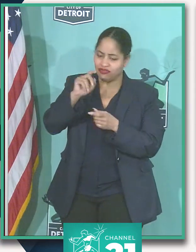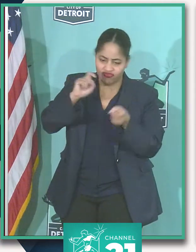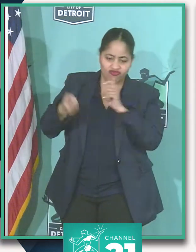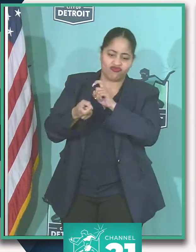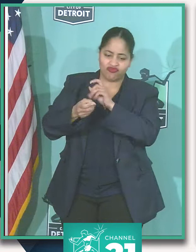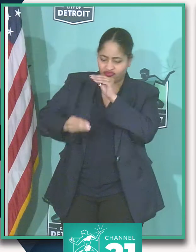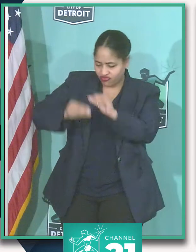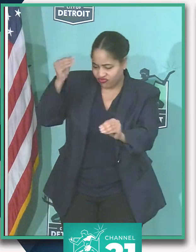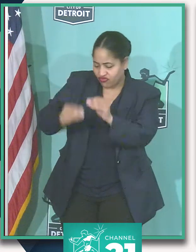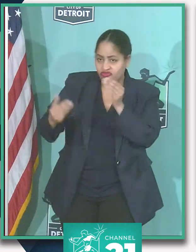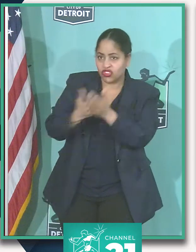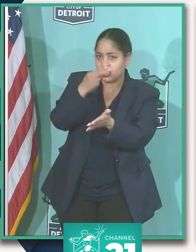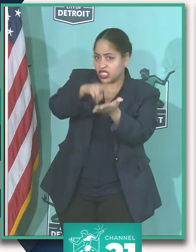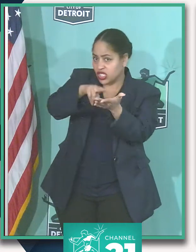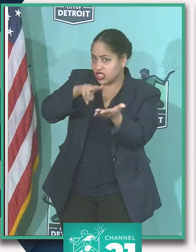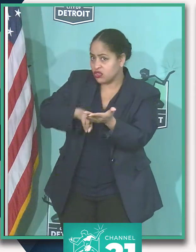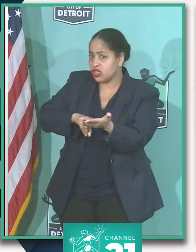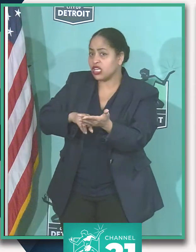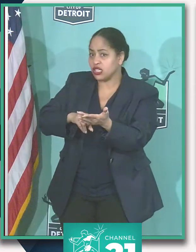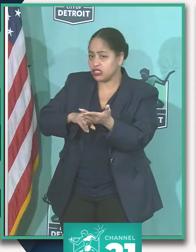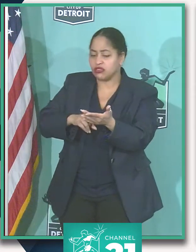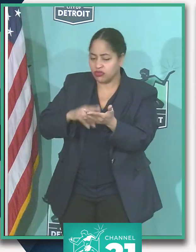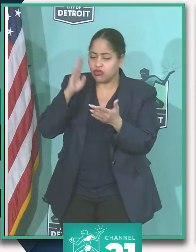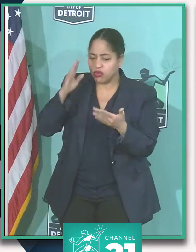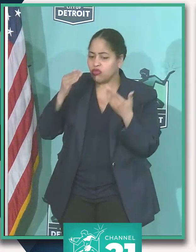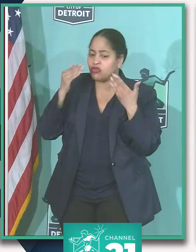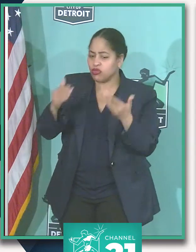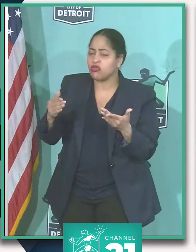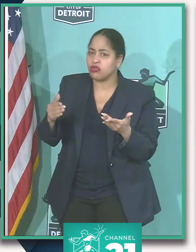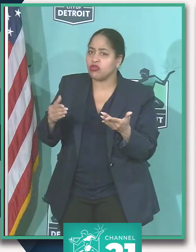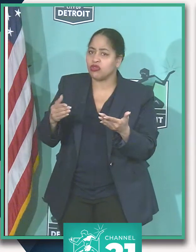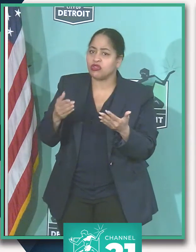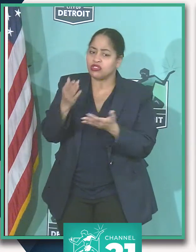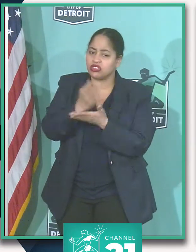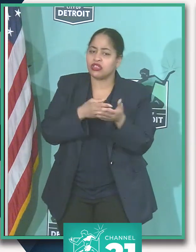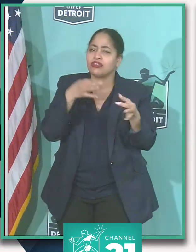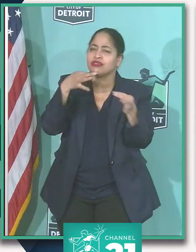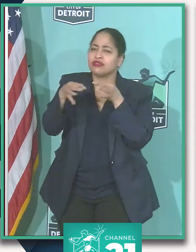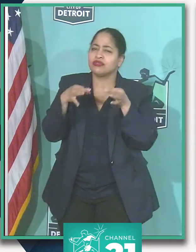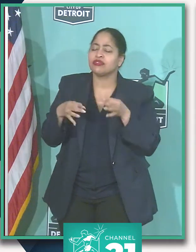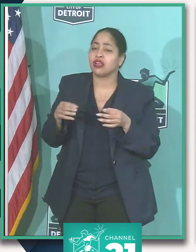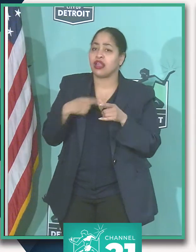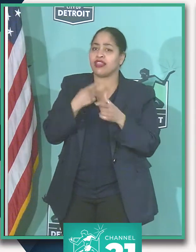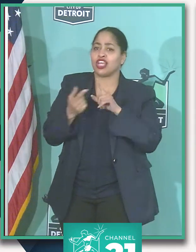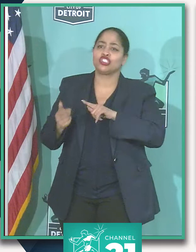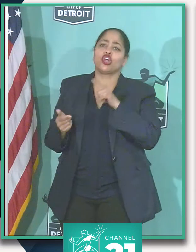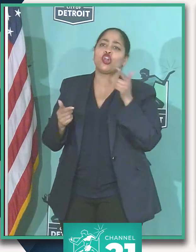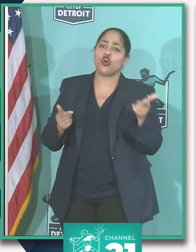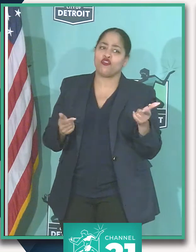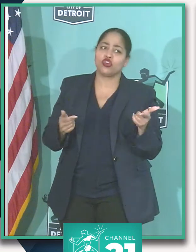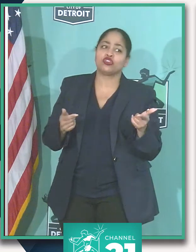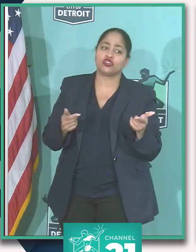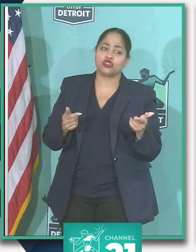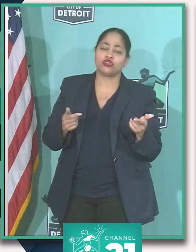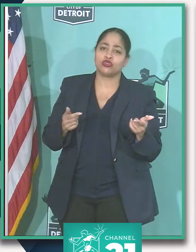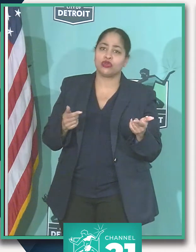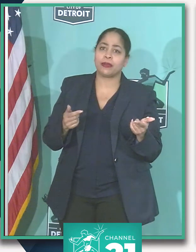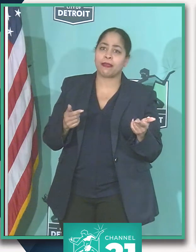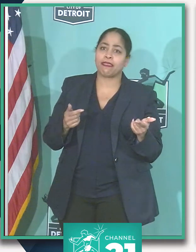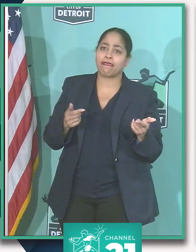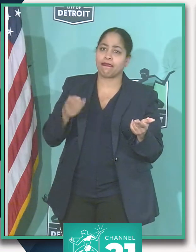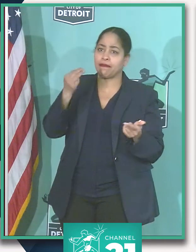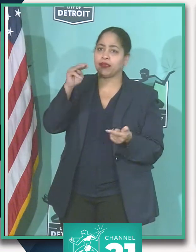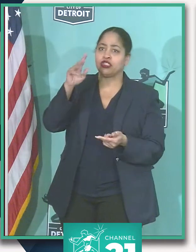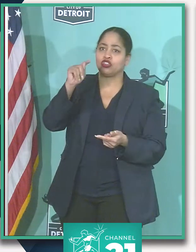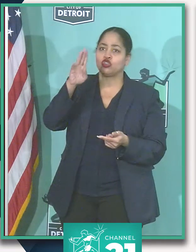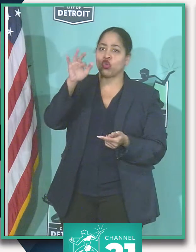ratified a new contract. I'm going to take you through some of the terms of it and then turn it over to